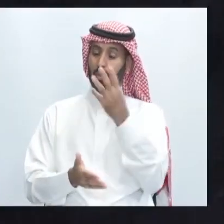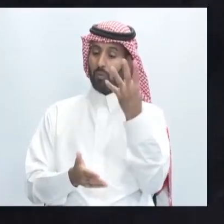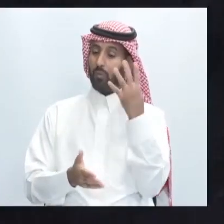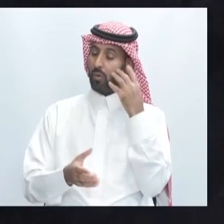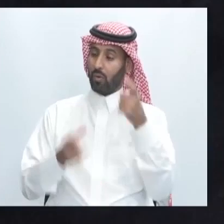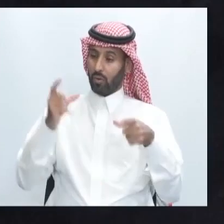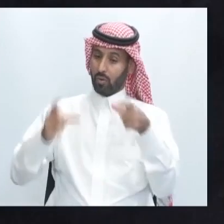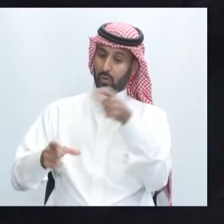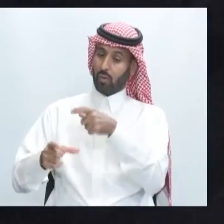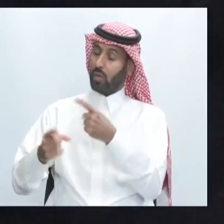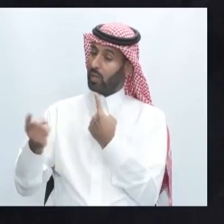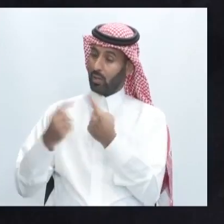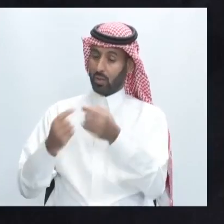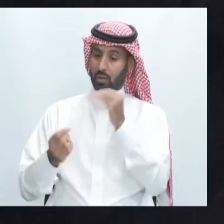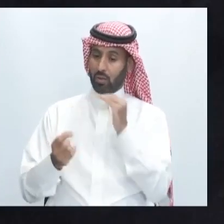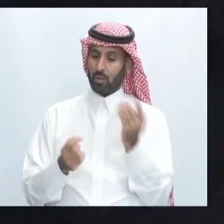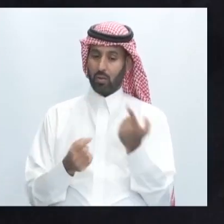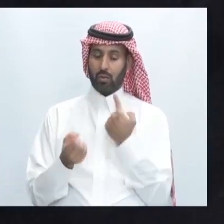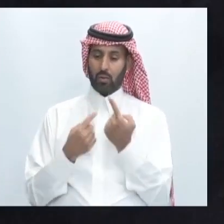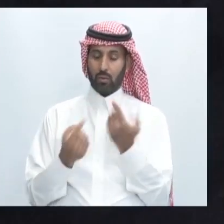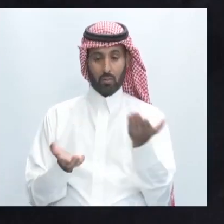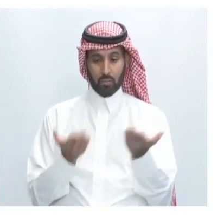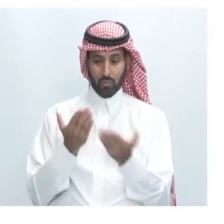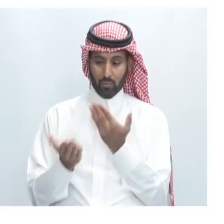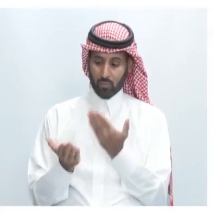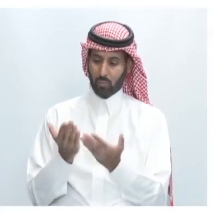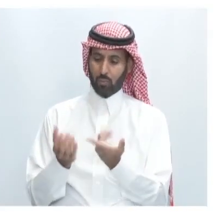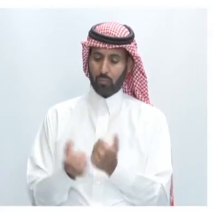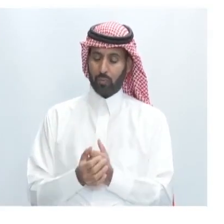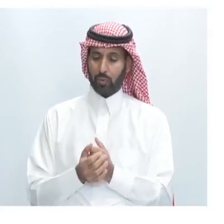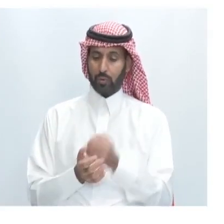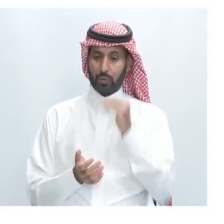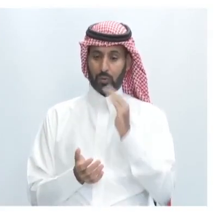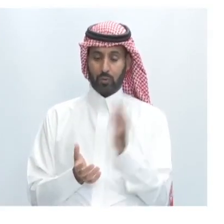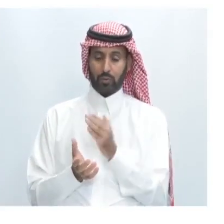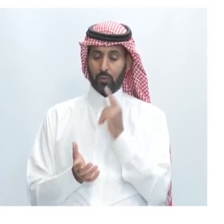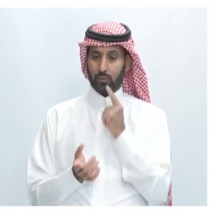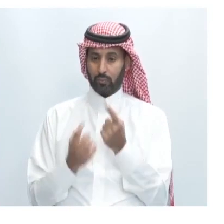and try to answer this chart together and compare your answer. This is, you are